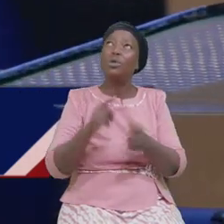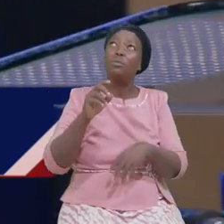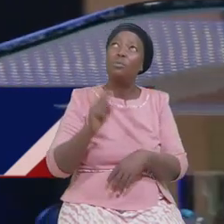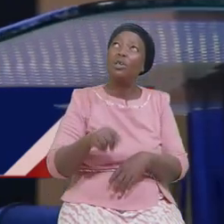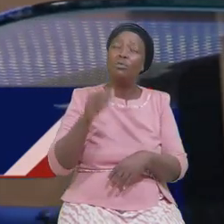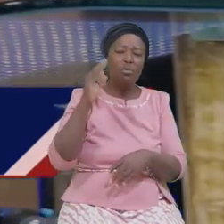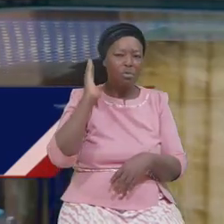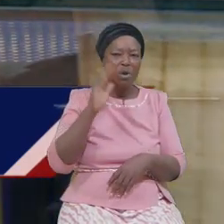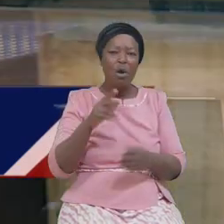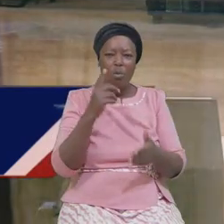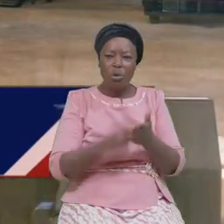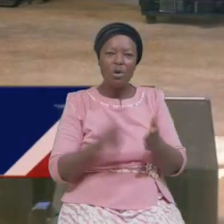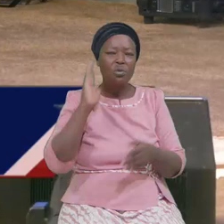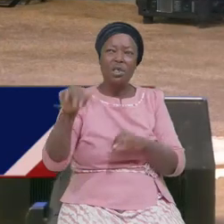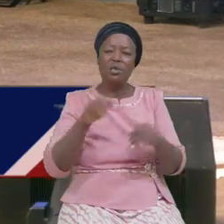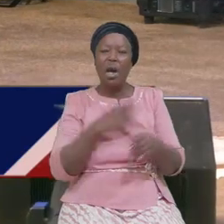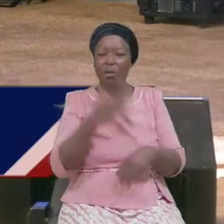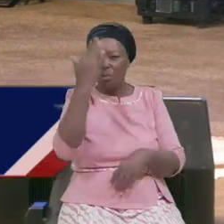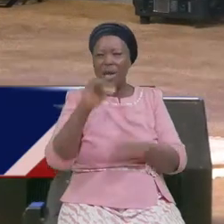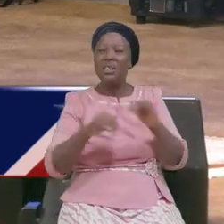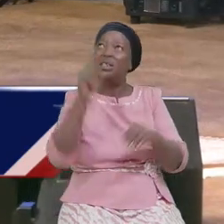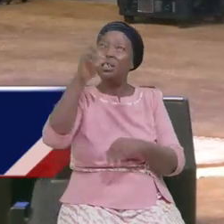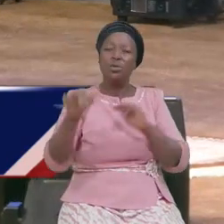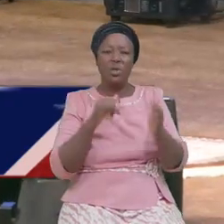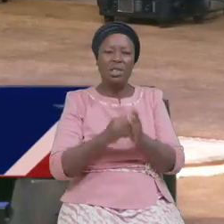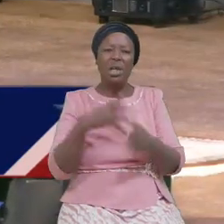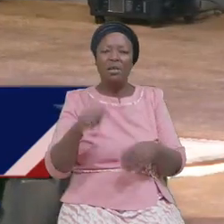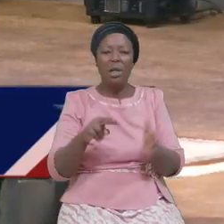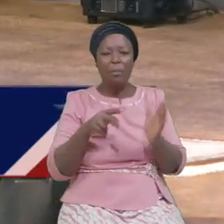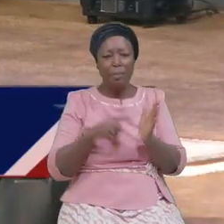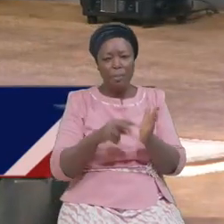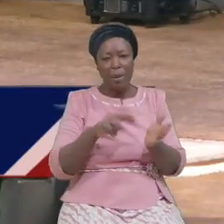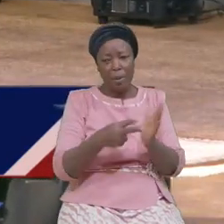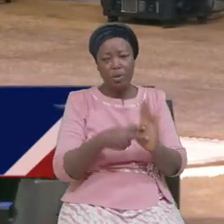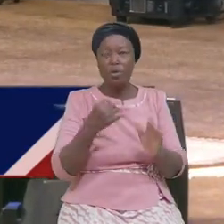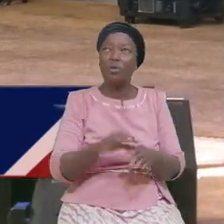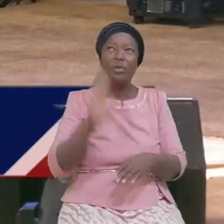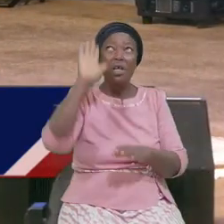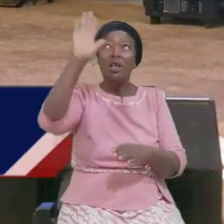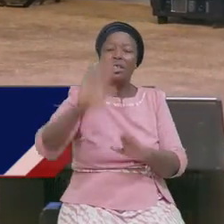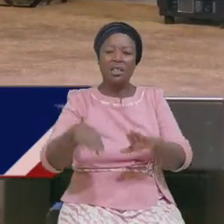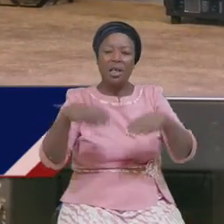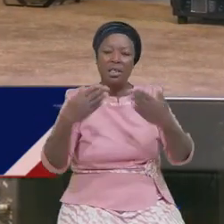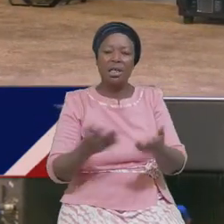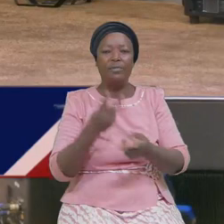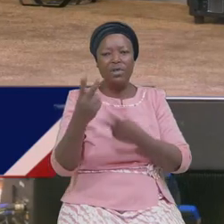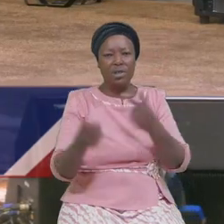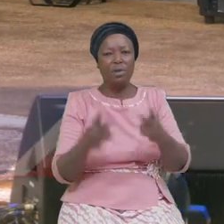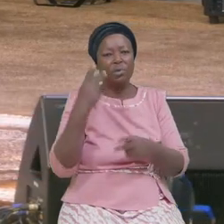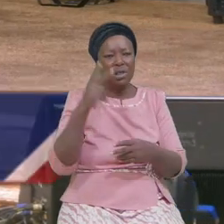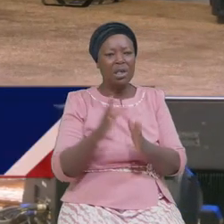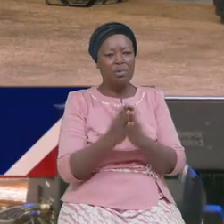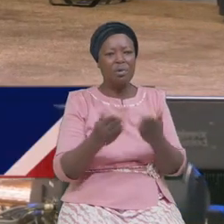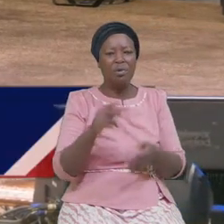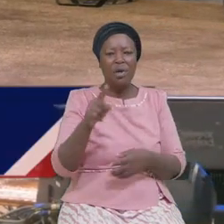why does he do it? The purpose of his granted visitation. We're looking at Psalm 106,